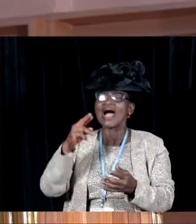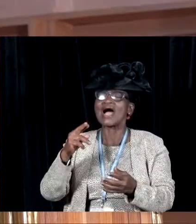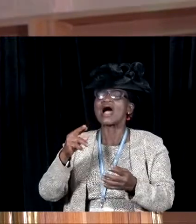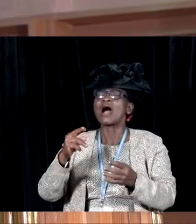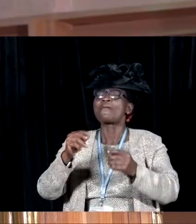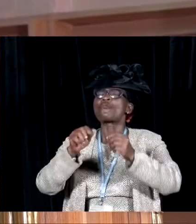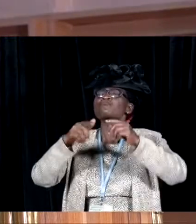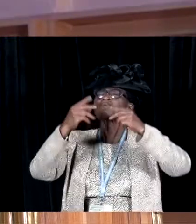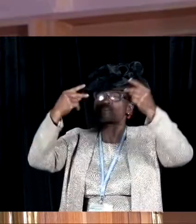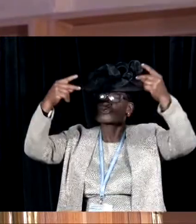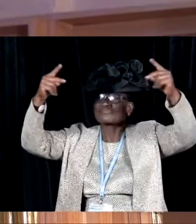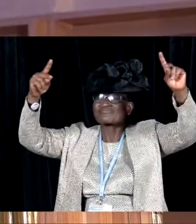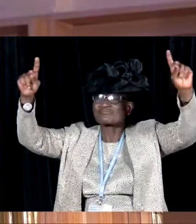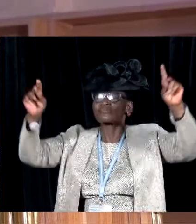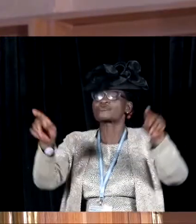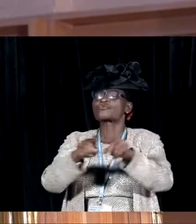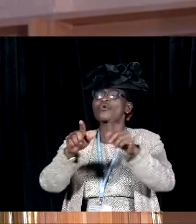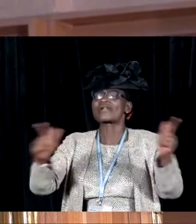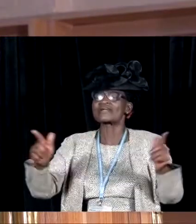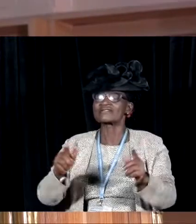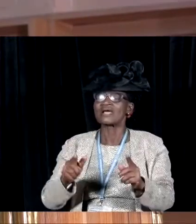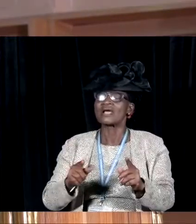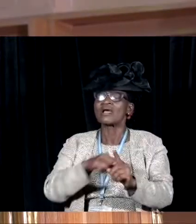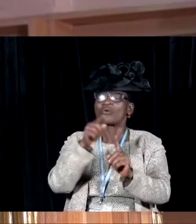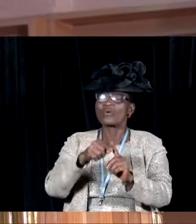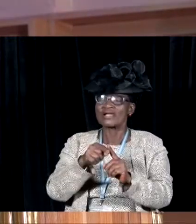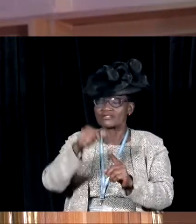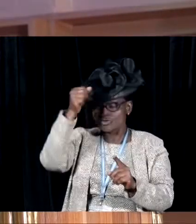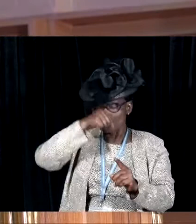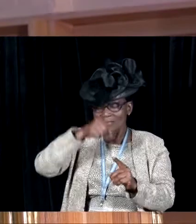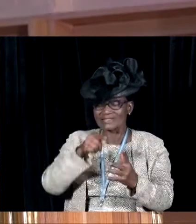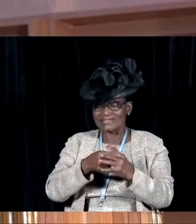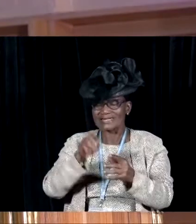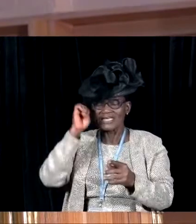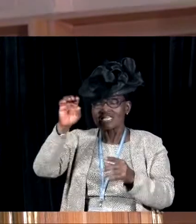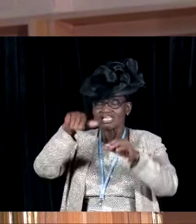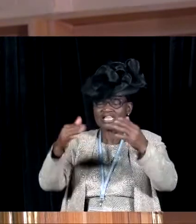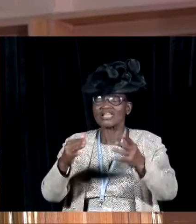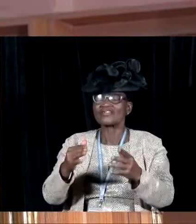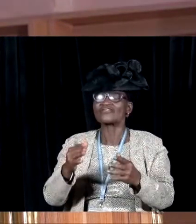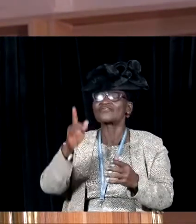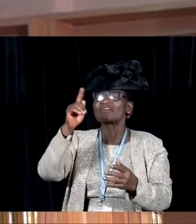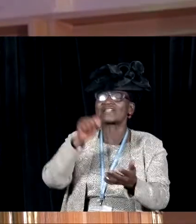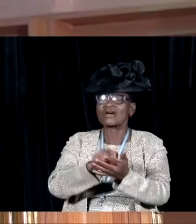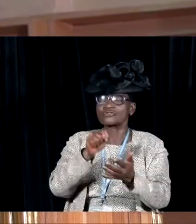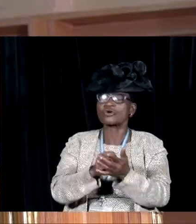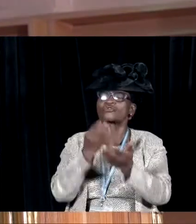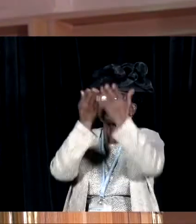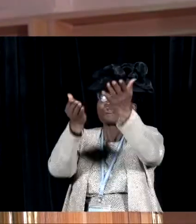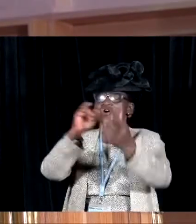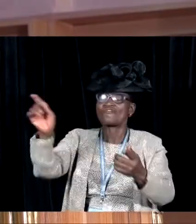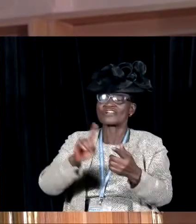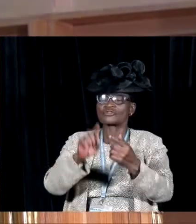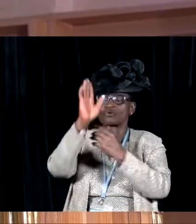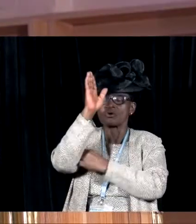Because when Solomon began, he gave 1,000 burnt offering to God. 2 Chronicles chapter 1 from verse 6